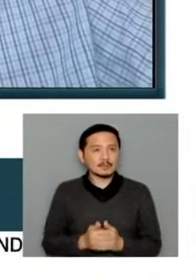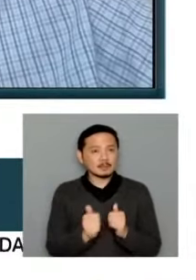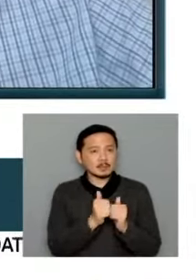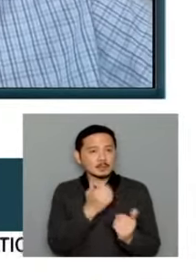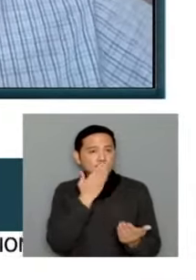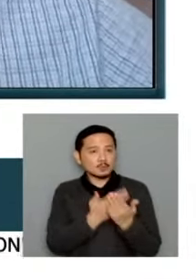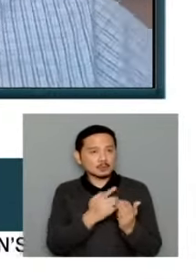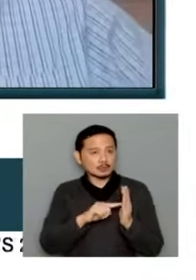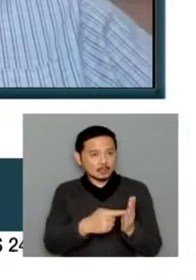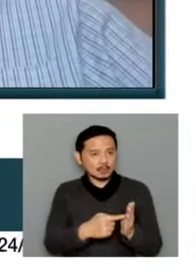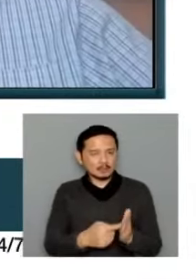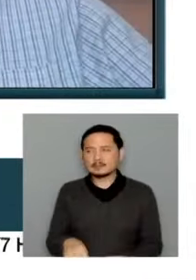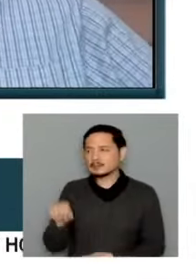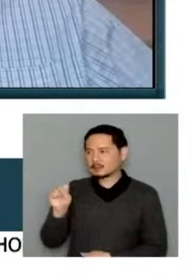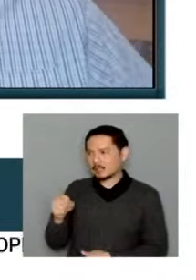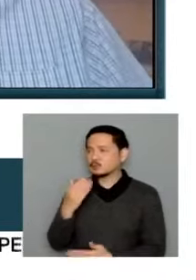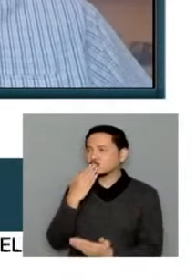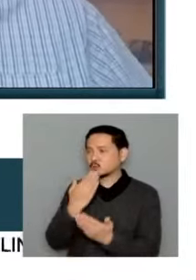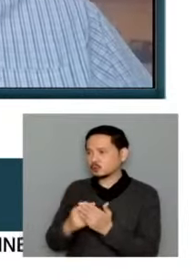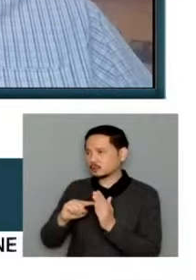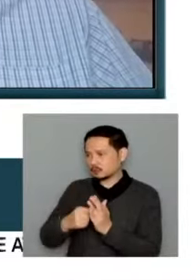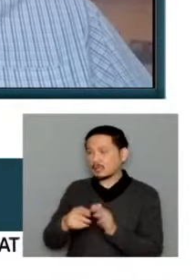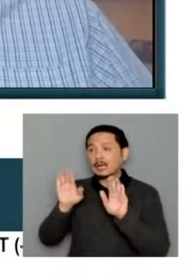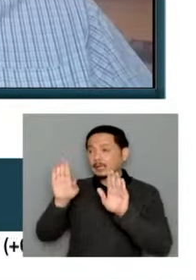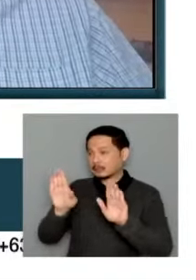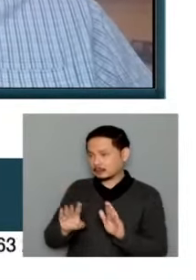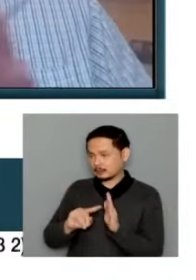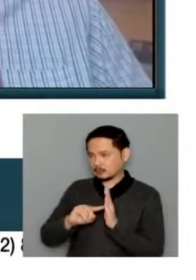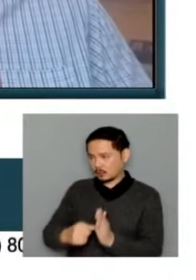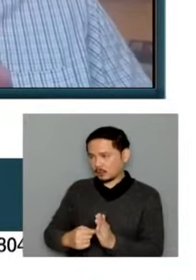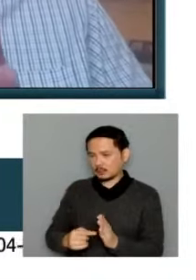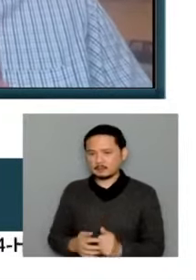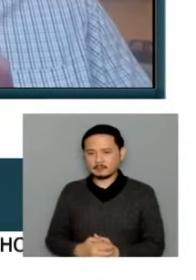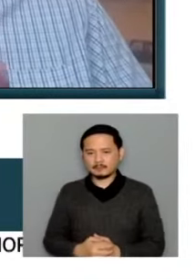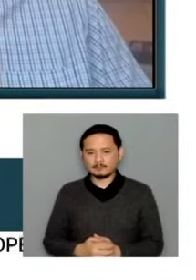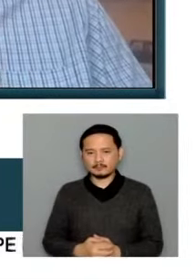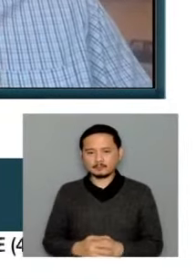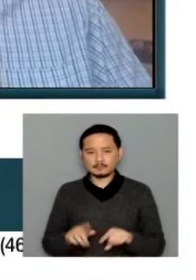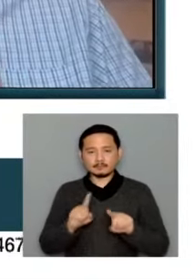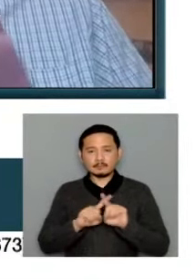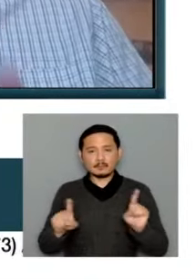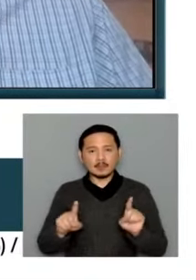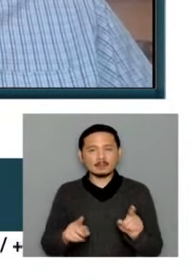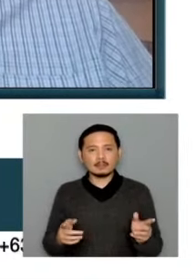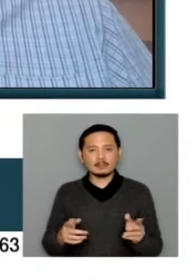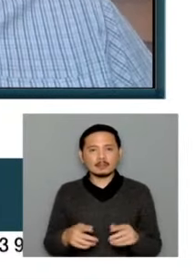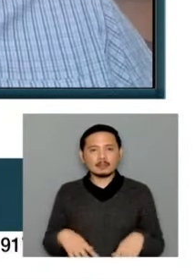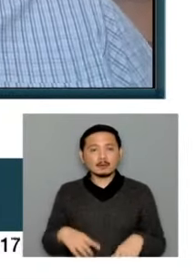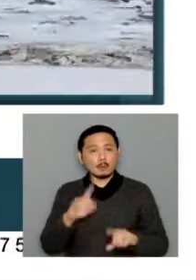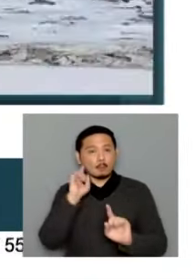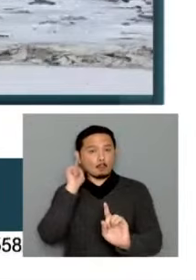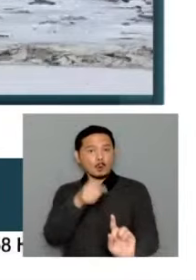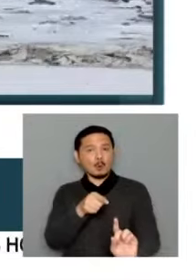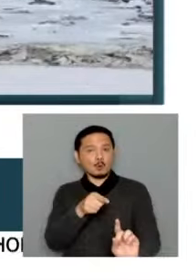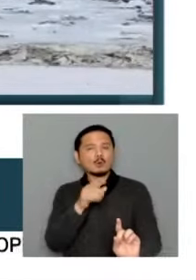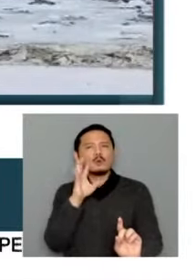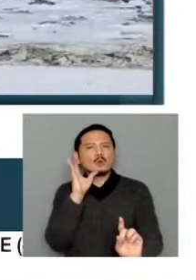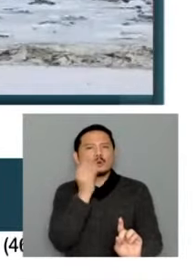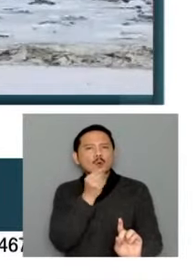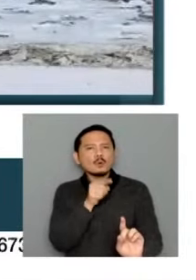It's Luis. A good start. It's an excellent start. But at the end of the day, who picks up the